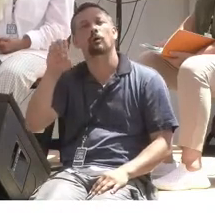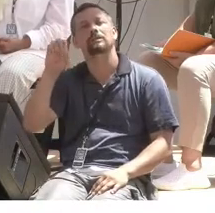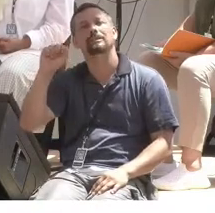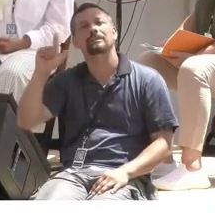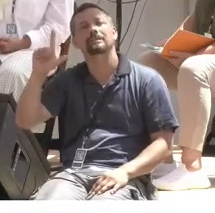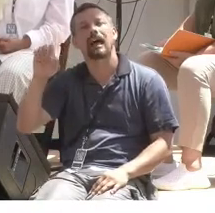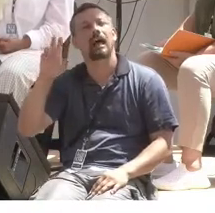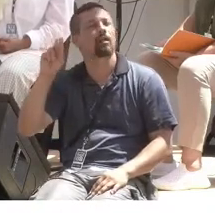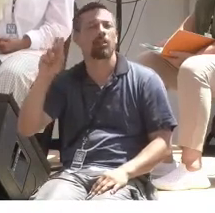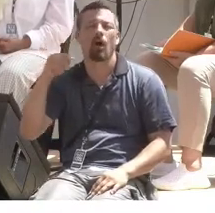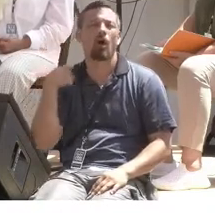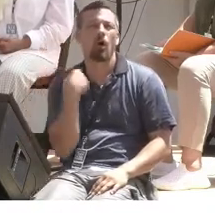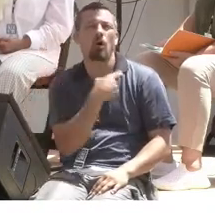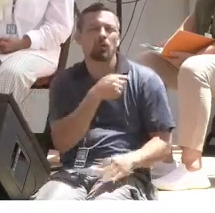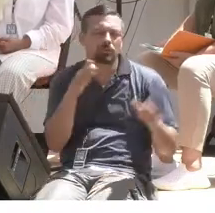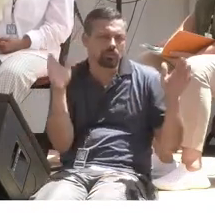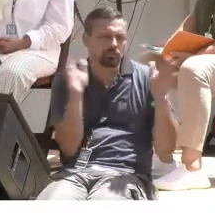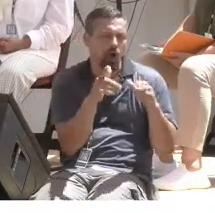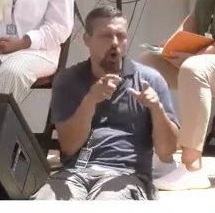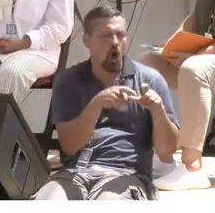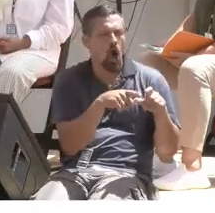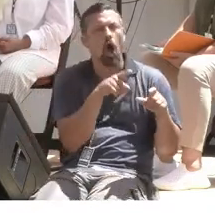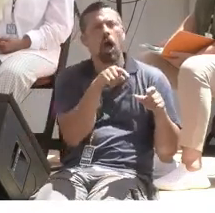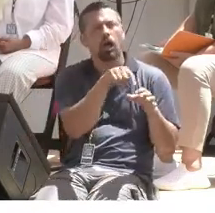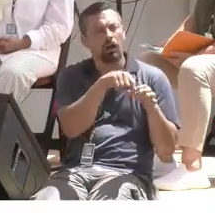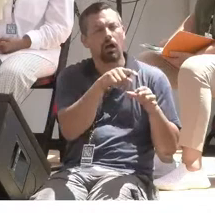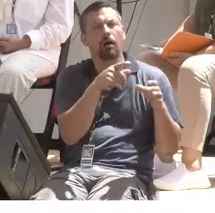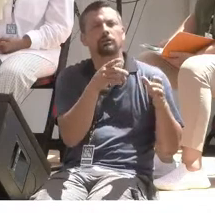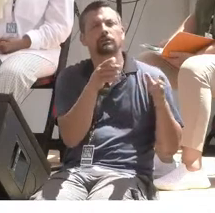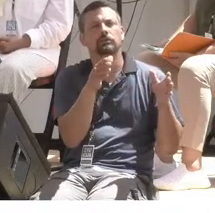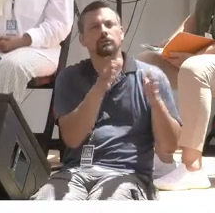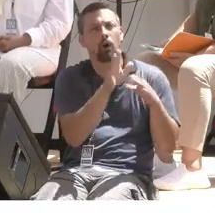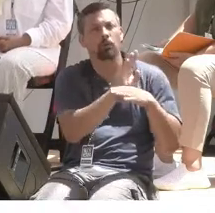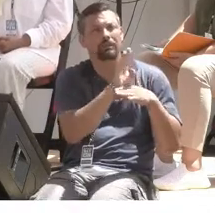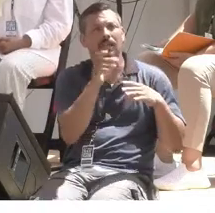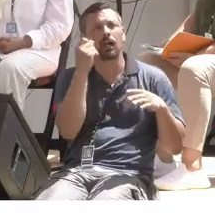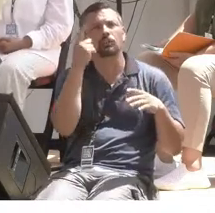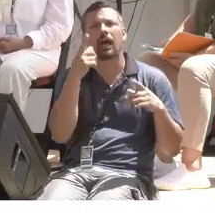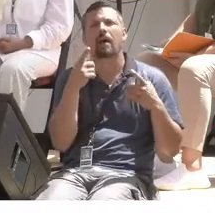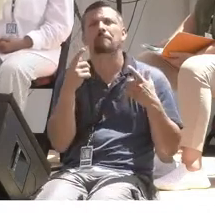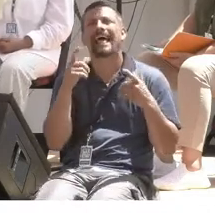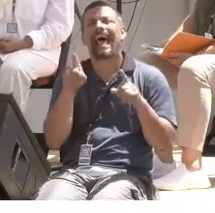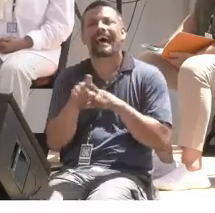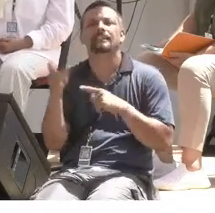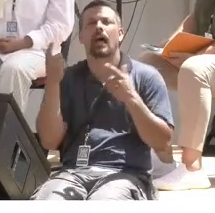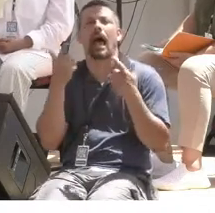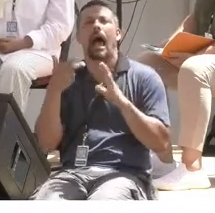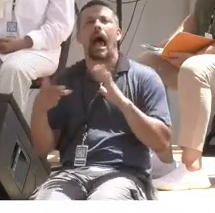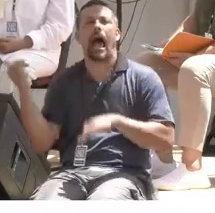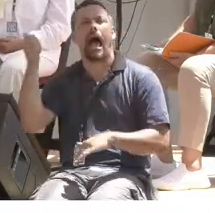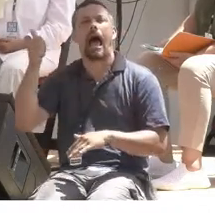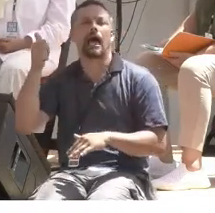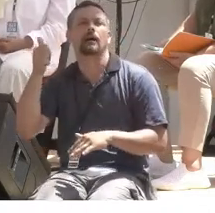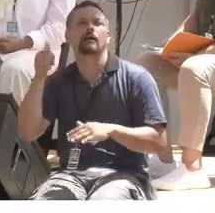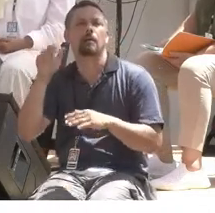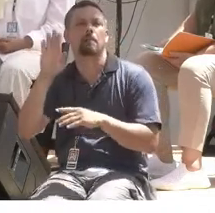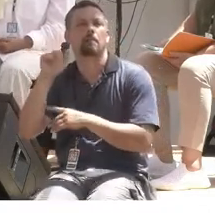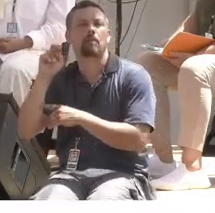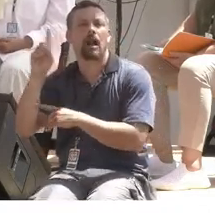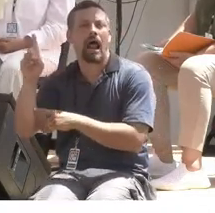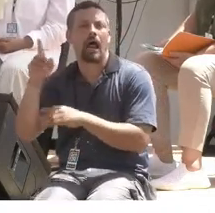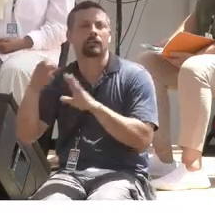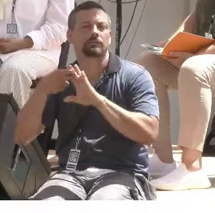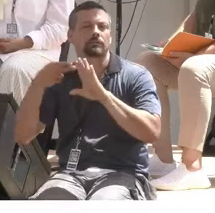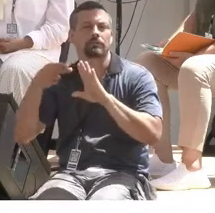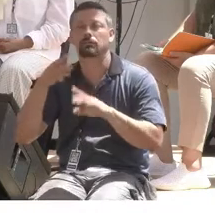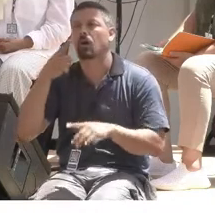end and positioned the brand as a high end brand, looking at the UAE. And the way what we noticed was that for the